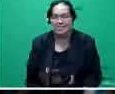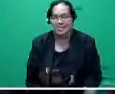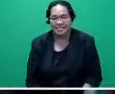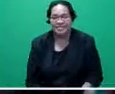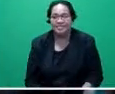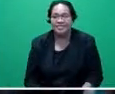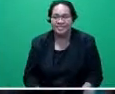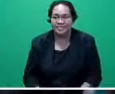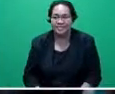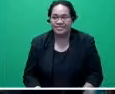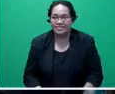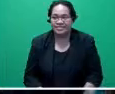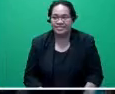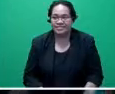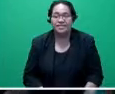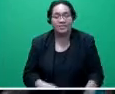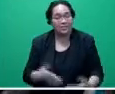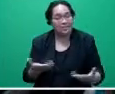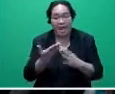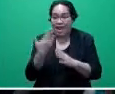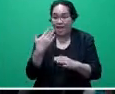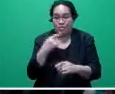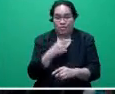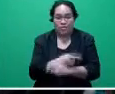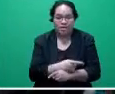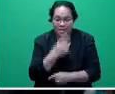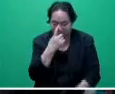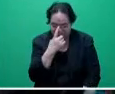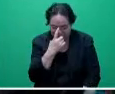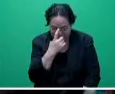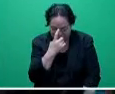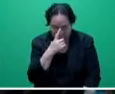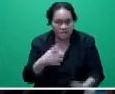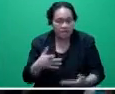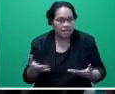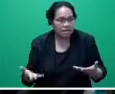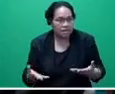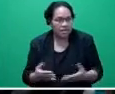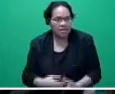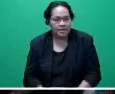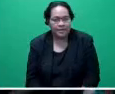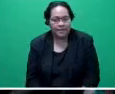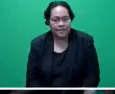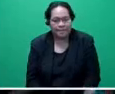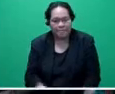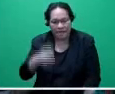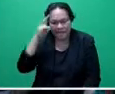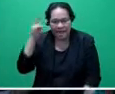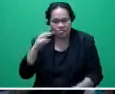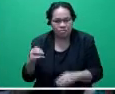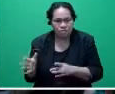Last week, Mr. Speaker, Sadalpa was the alternative government, vibrant politics force, a practical national